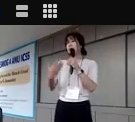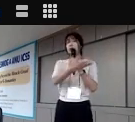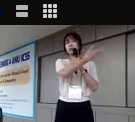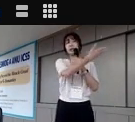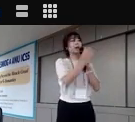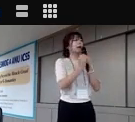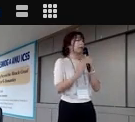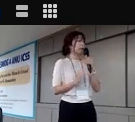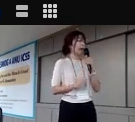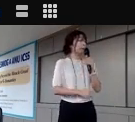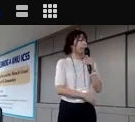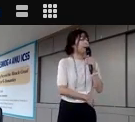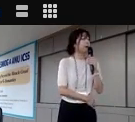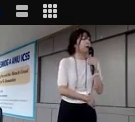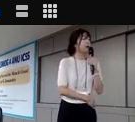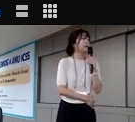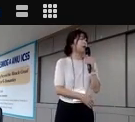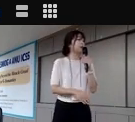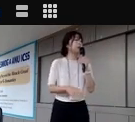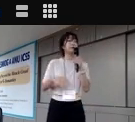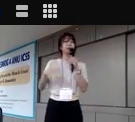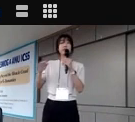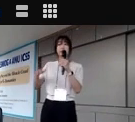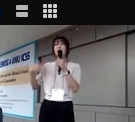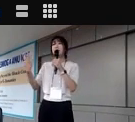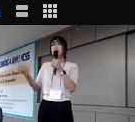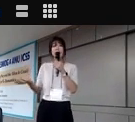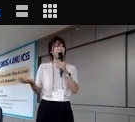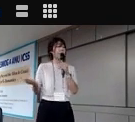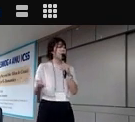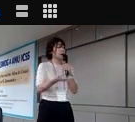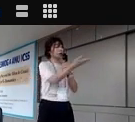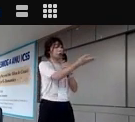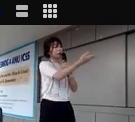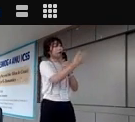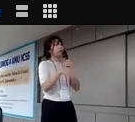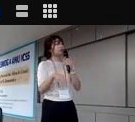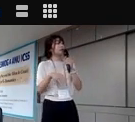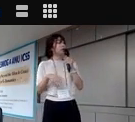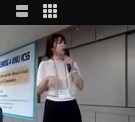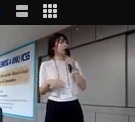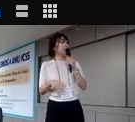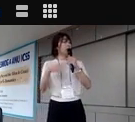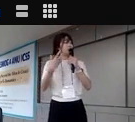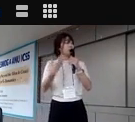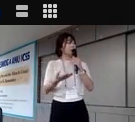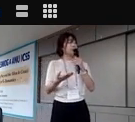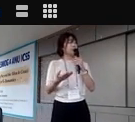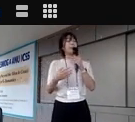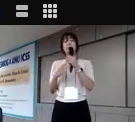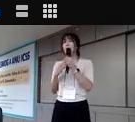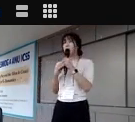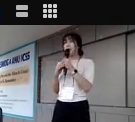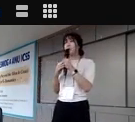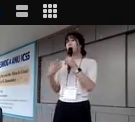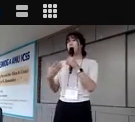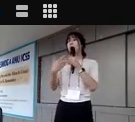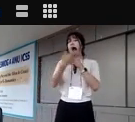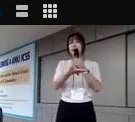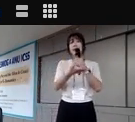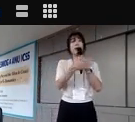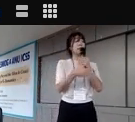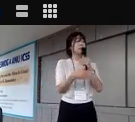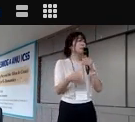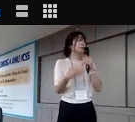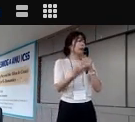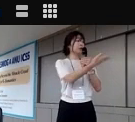It's just like a pronoun. Alternatively, you could have just repeated the noun, Jin read, or simply drop the pronoun. So read